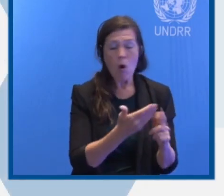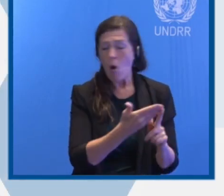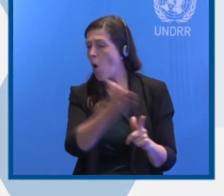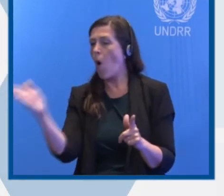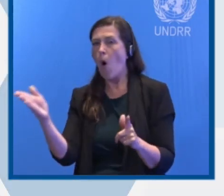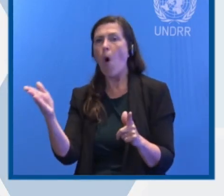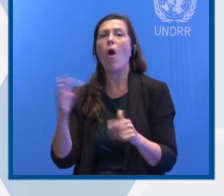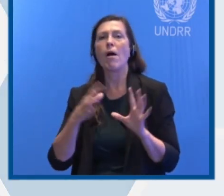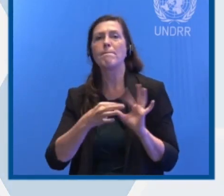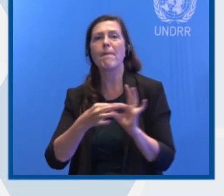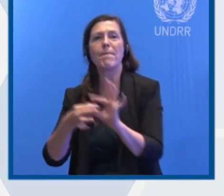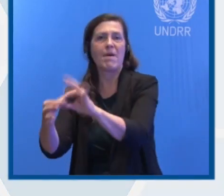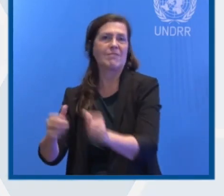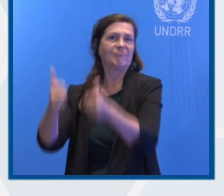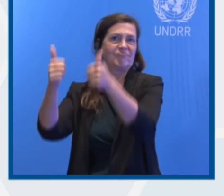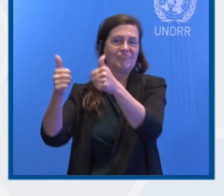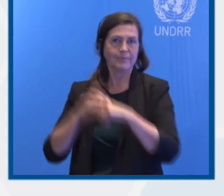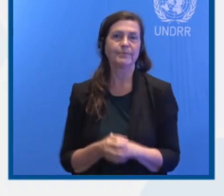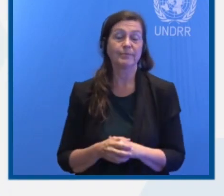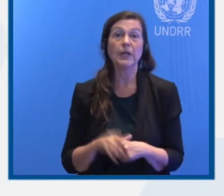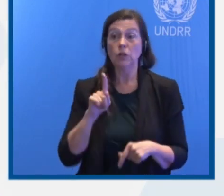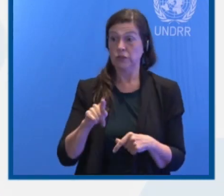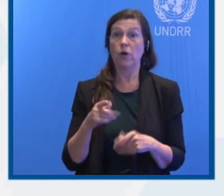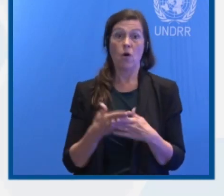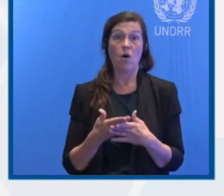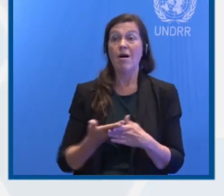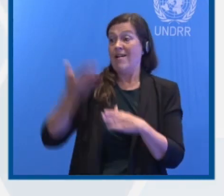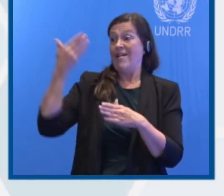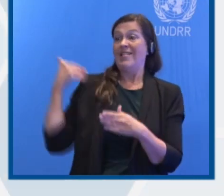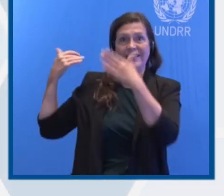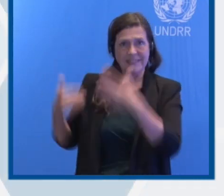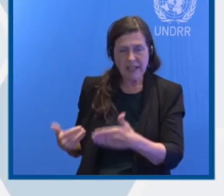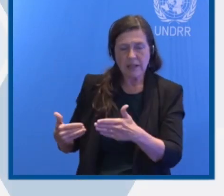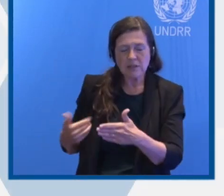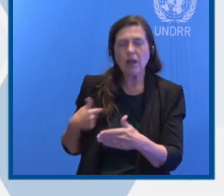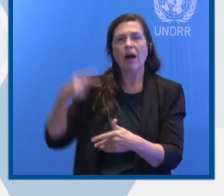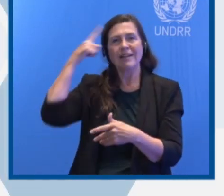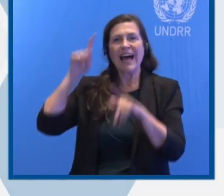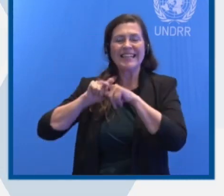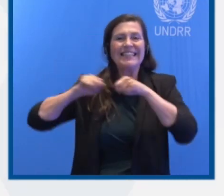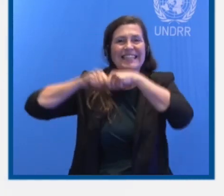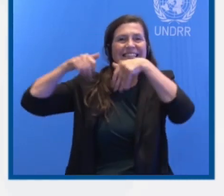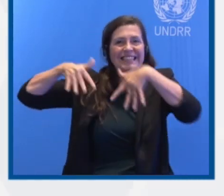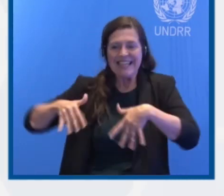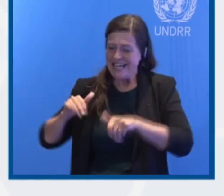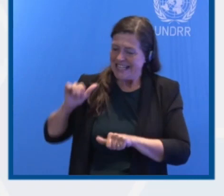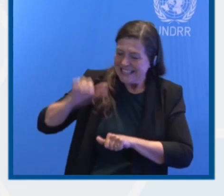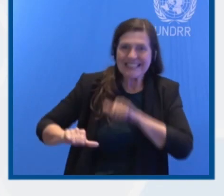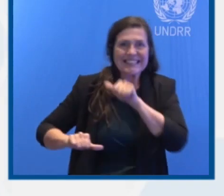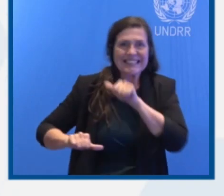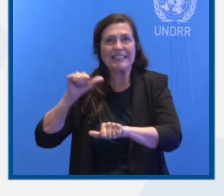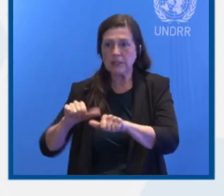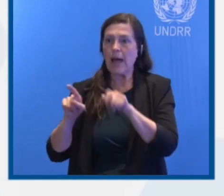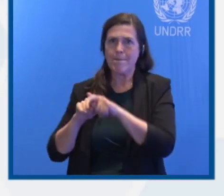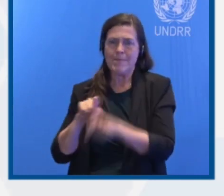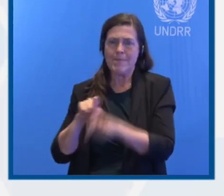whole thing has gained a lot of traction. In the last session, we heard about systemic resilience, and systemic resilience cannot be